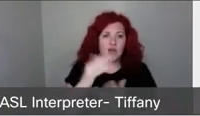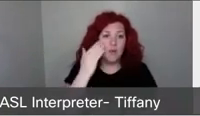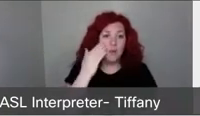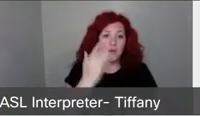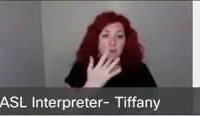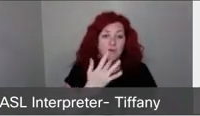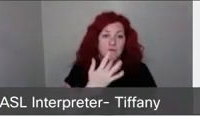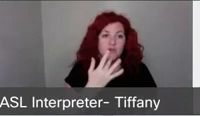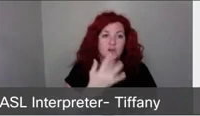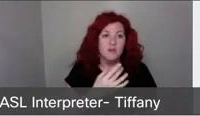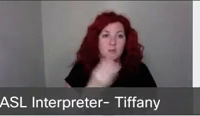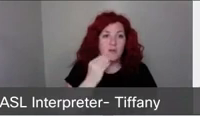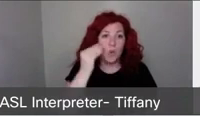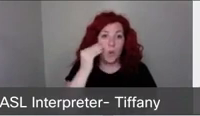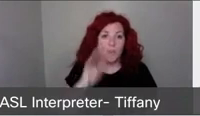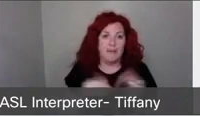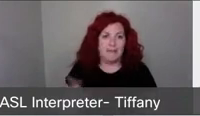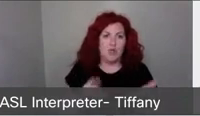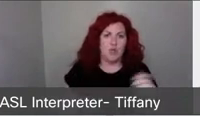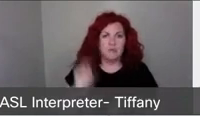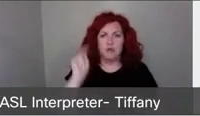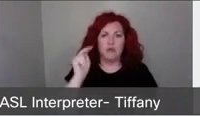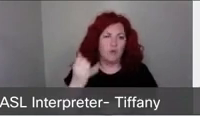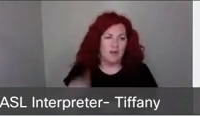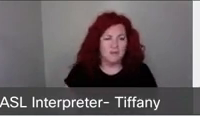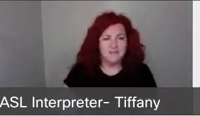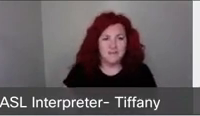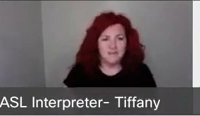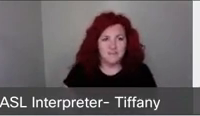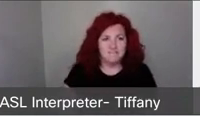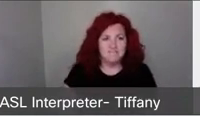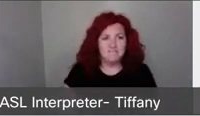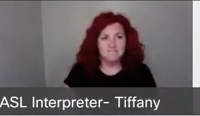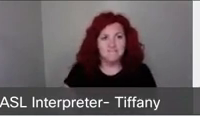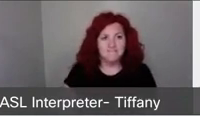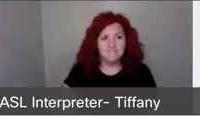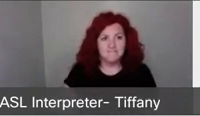than would rather be anywhere else than here just about right now. Thank you.